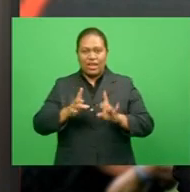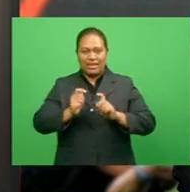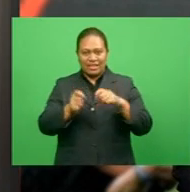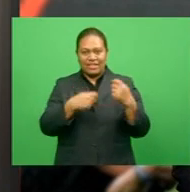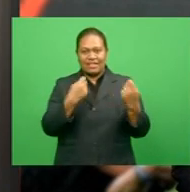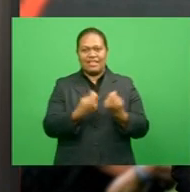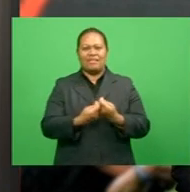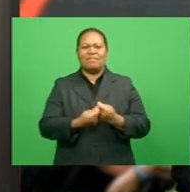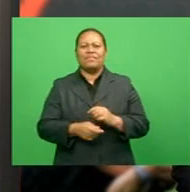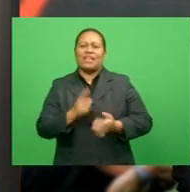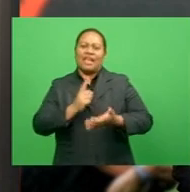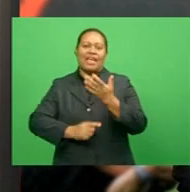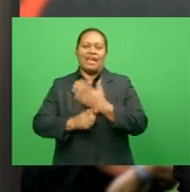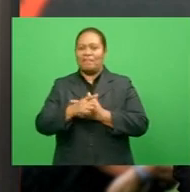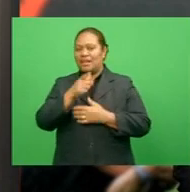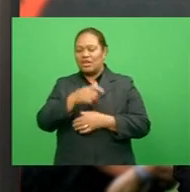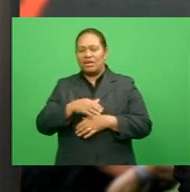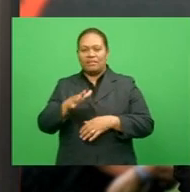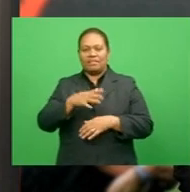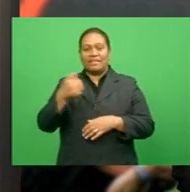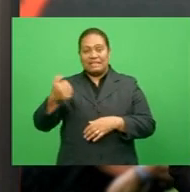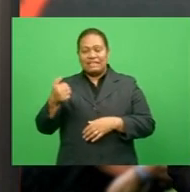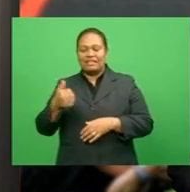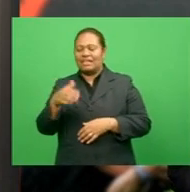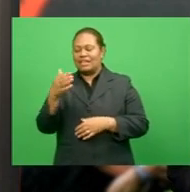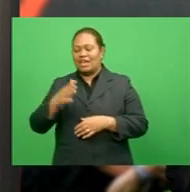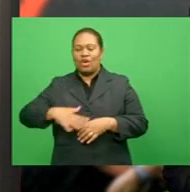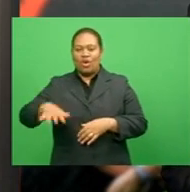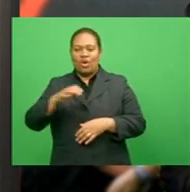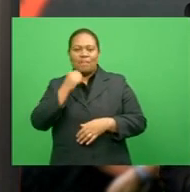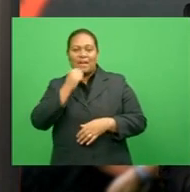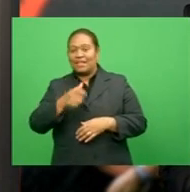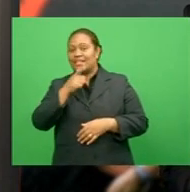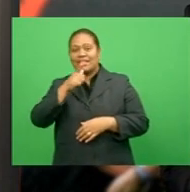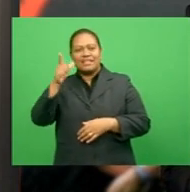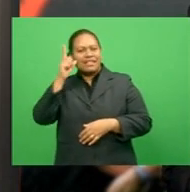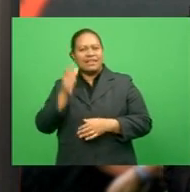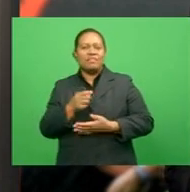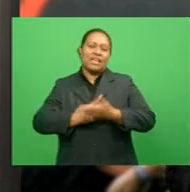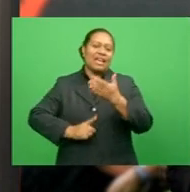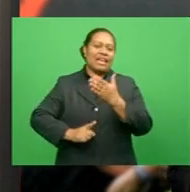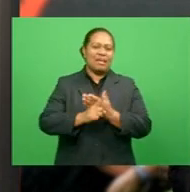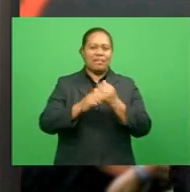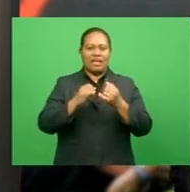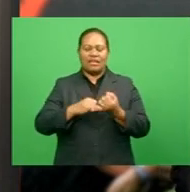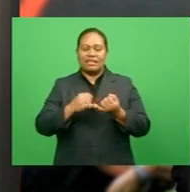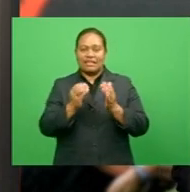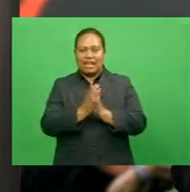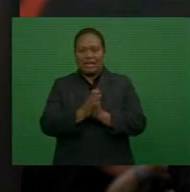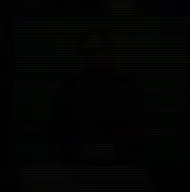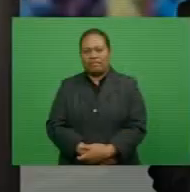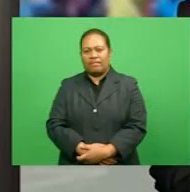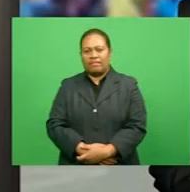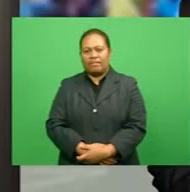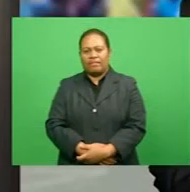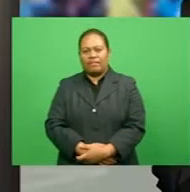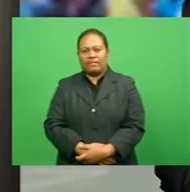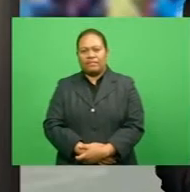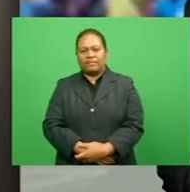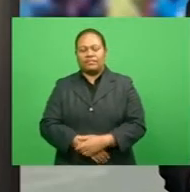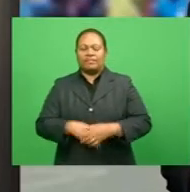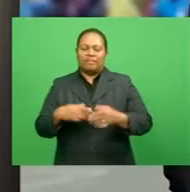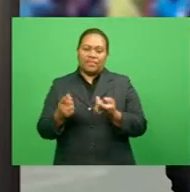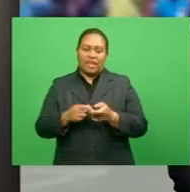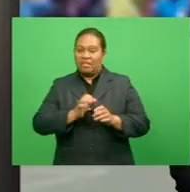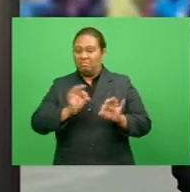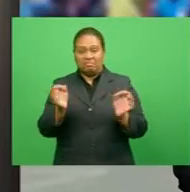Cup 16-all draw with the All Blacks yesterday. The second test will be held at Eden Park in Auckland on Sunday.